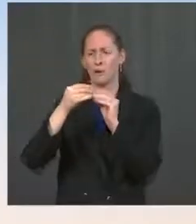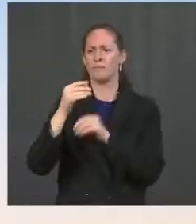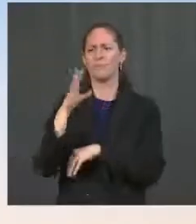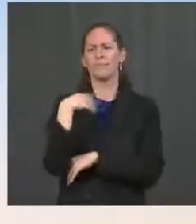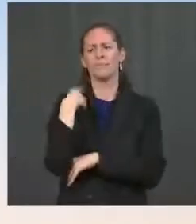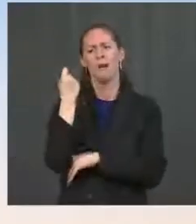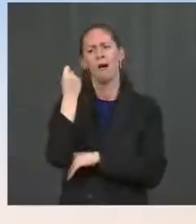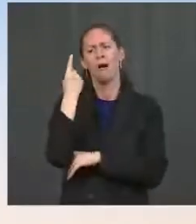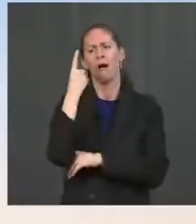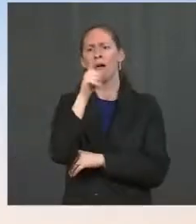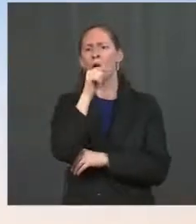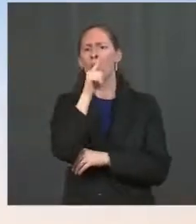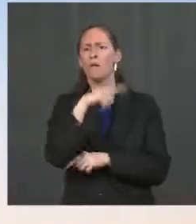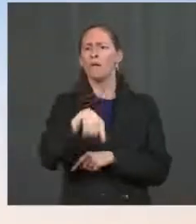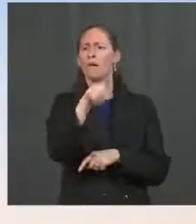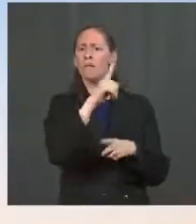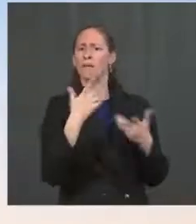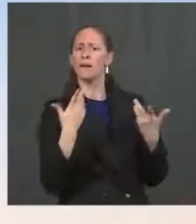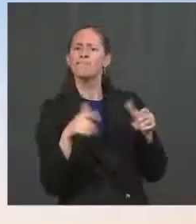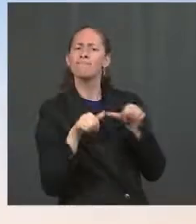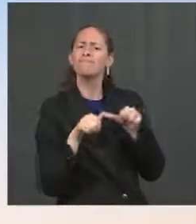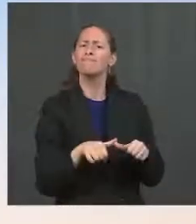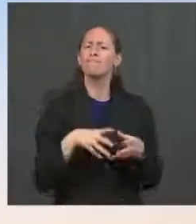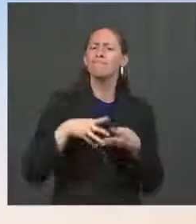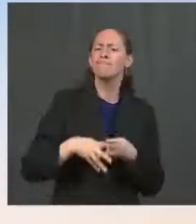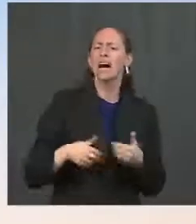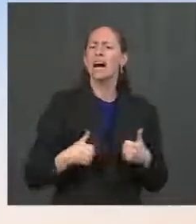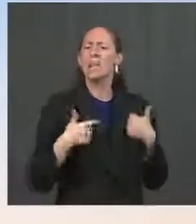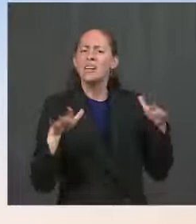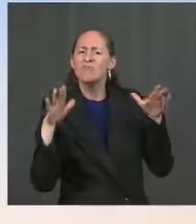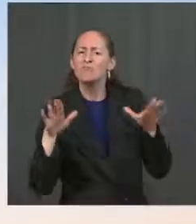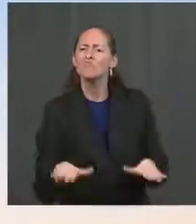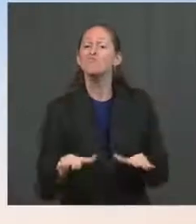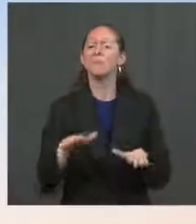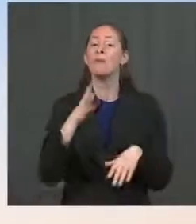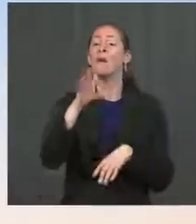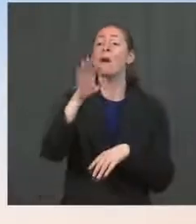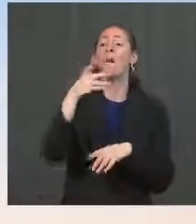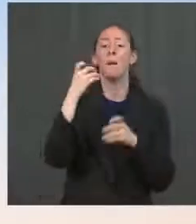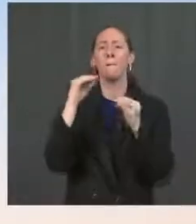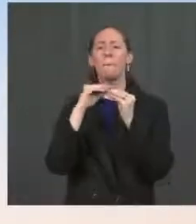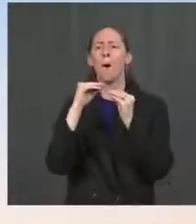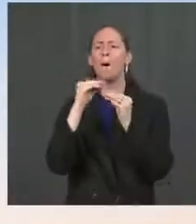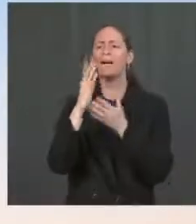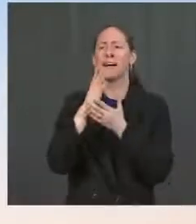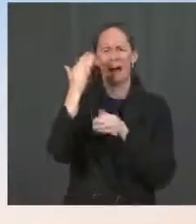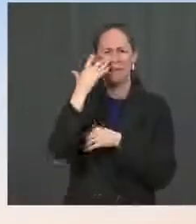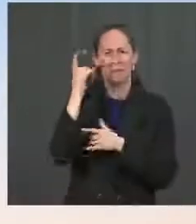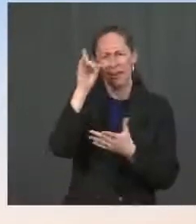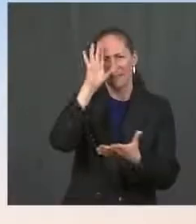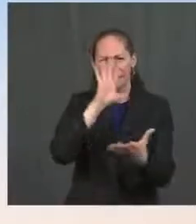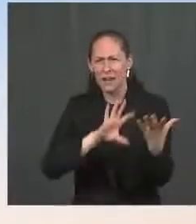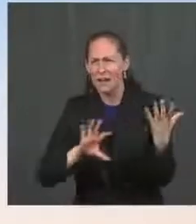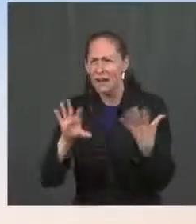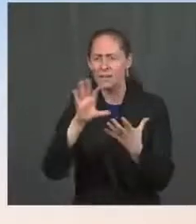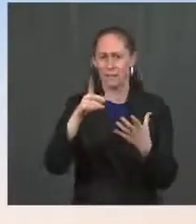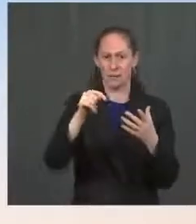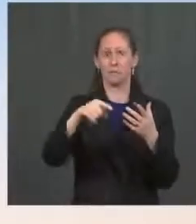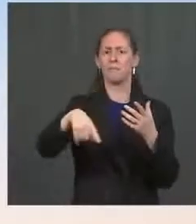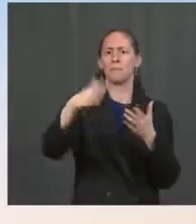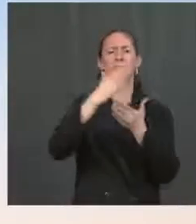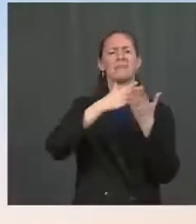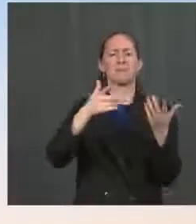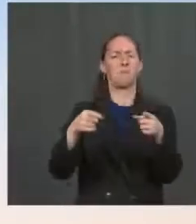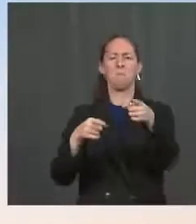said, and to give us a little bit more context to what I said, because I know that this feels confusing to people, not anyone in this room, but as that the